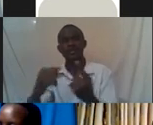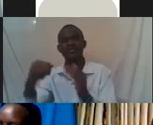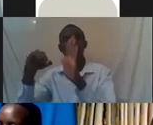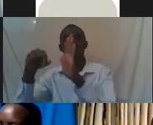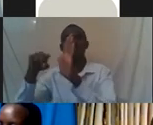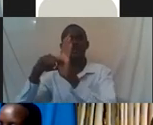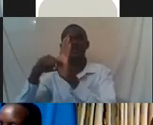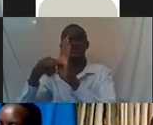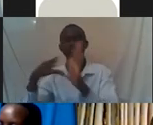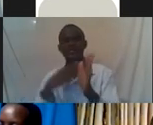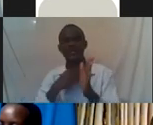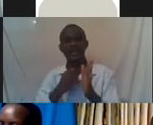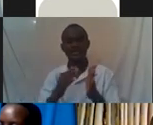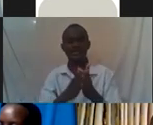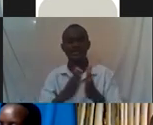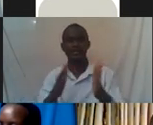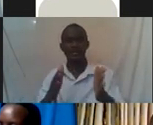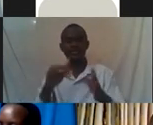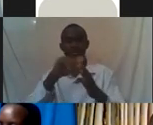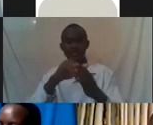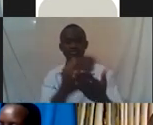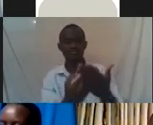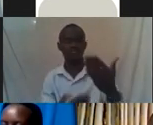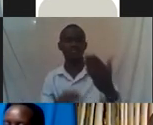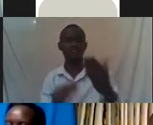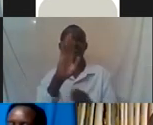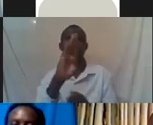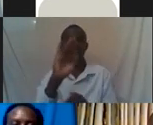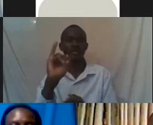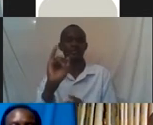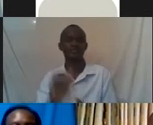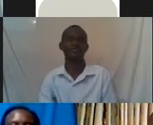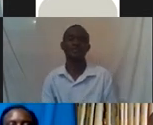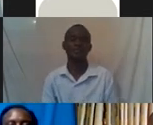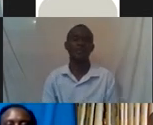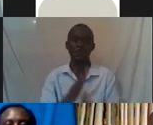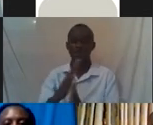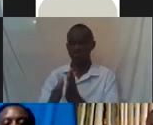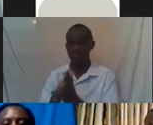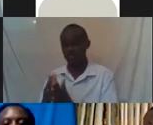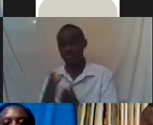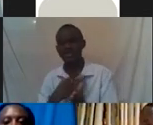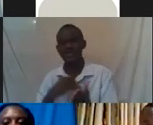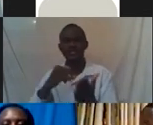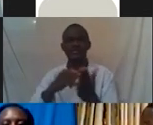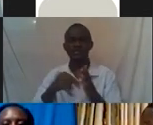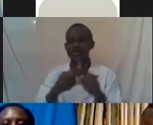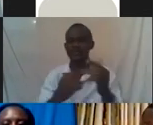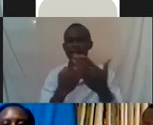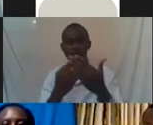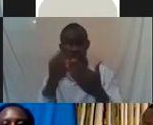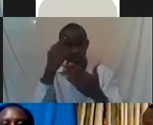gaps in this document as it stands. So we've talked about process, we've talked about substance, and we thank you